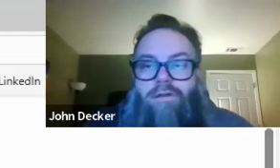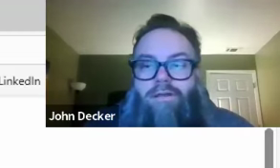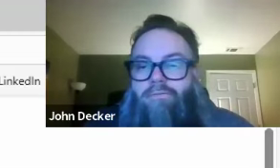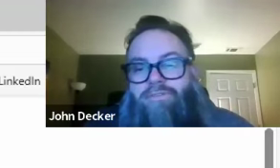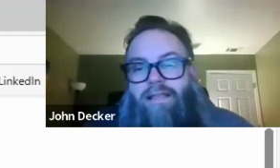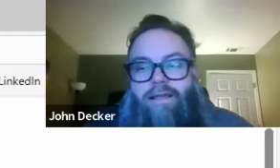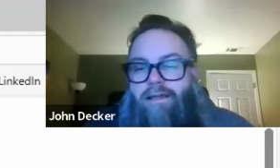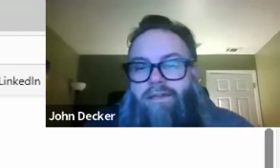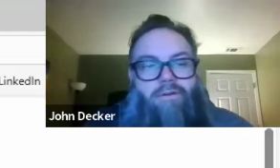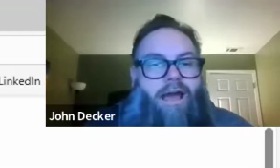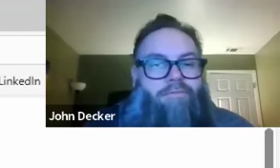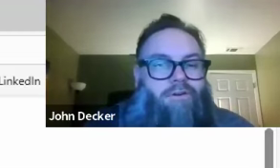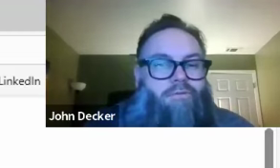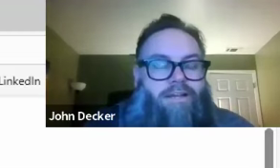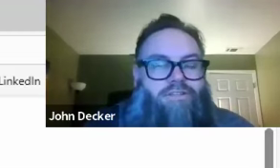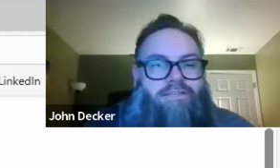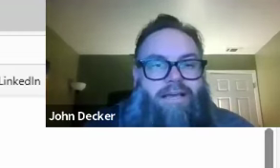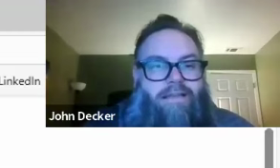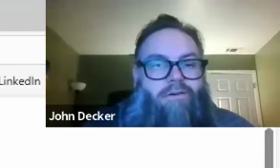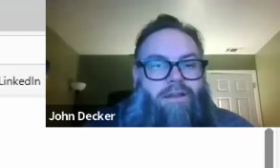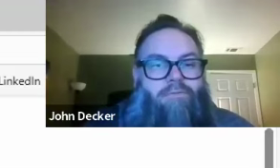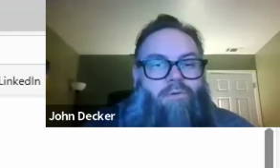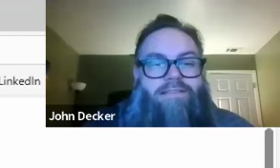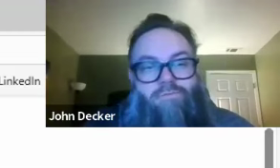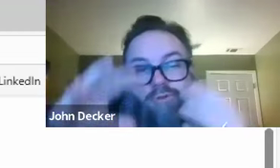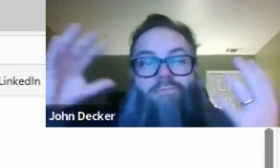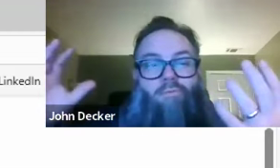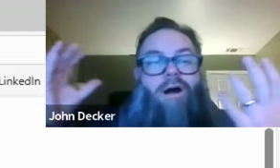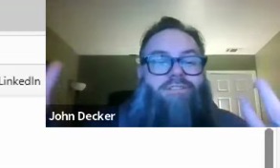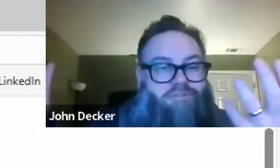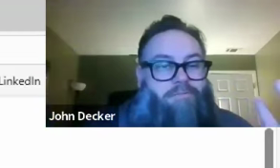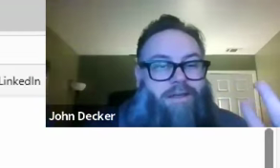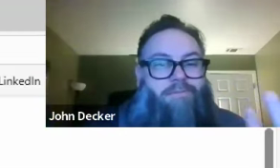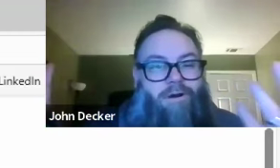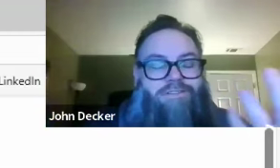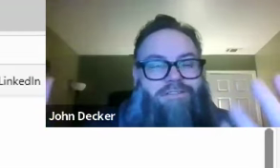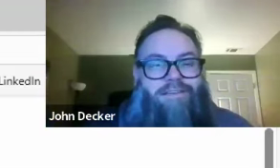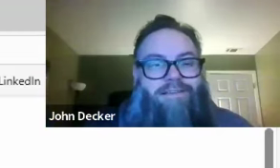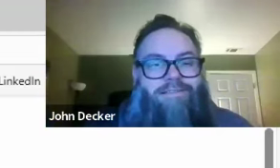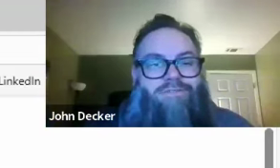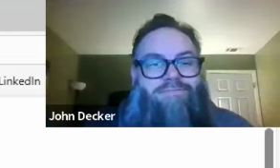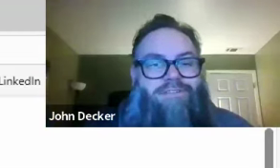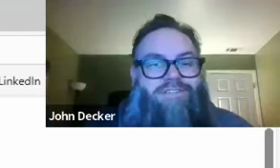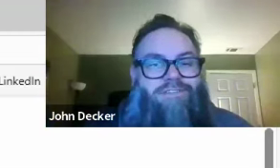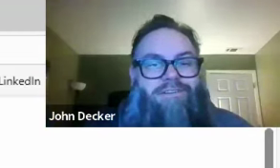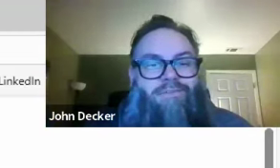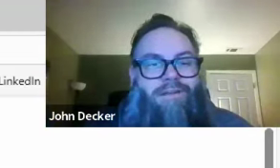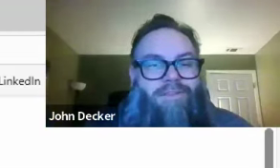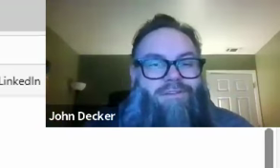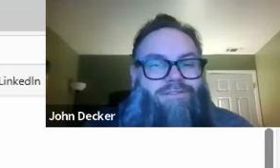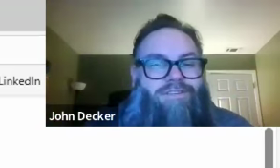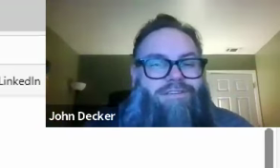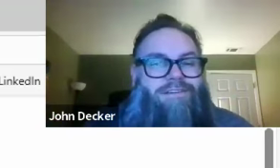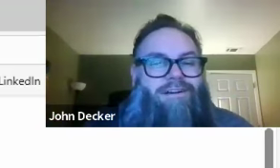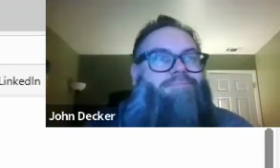it. I know, what was that, like a year and a half ago, we actually sat down and as a group watched, remember that? We watched DDS's transportation